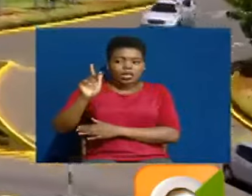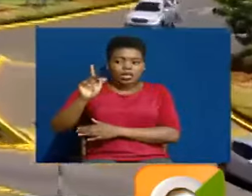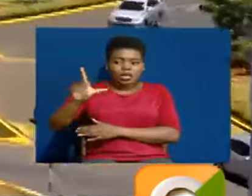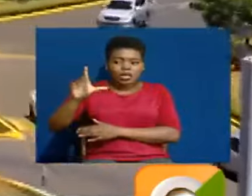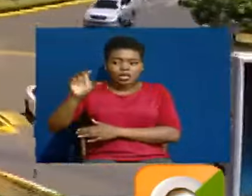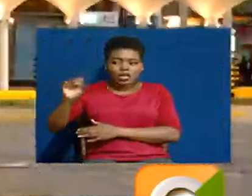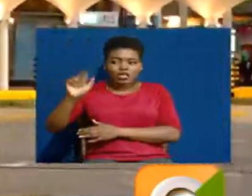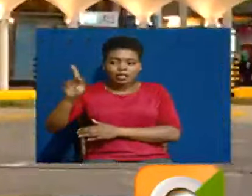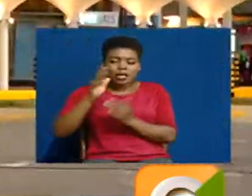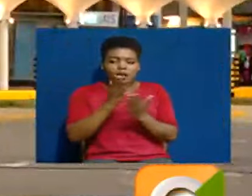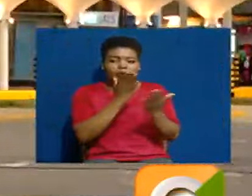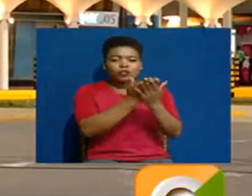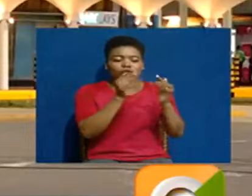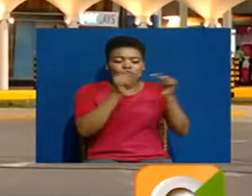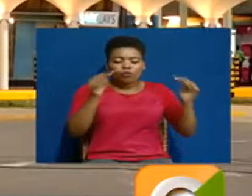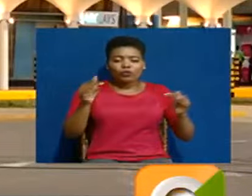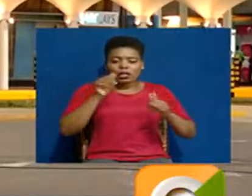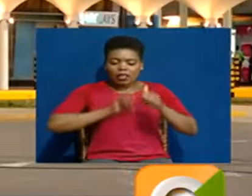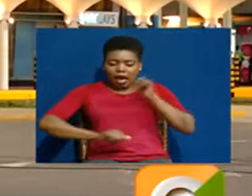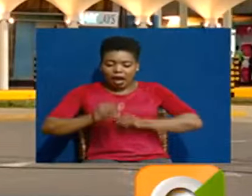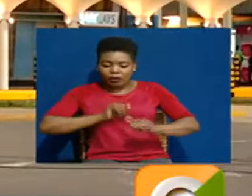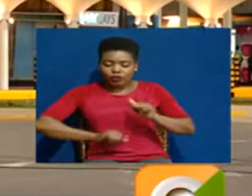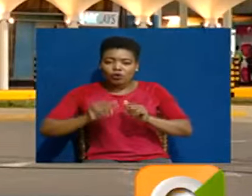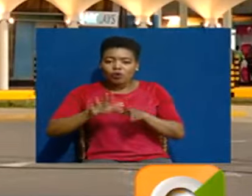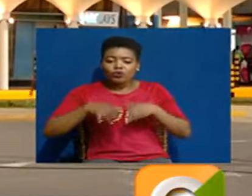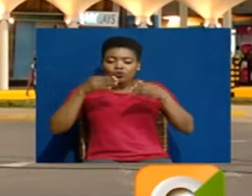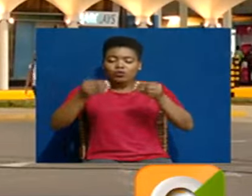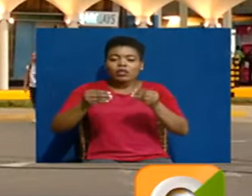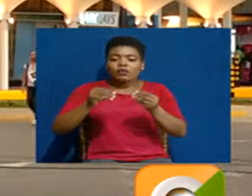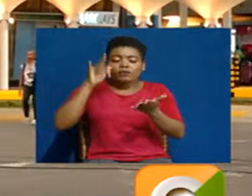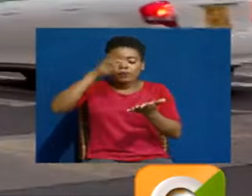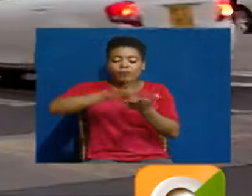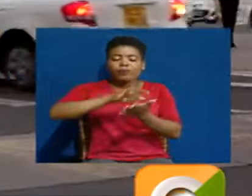Commission petitioned against plans to hand over the management of JKIA